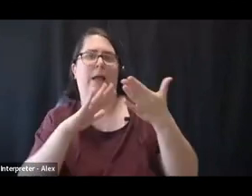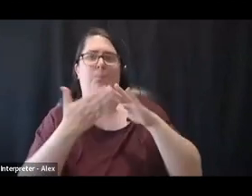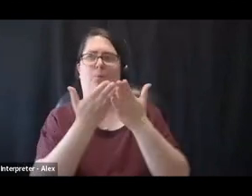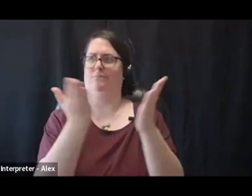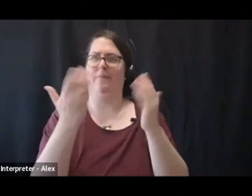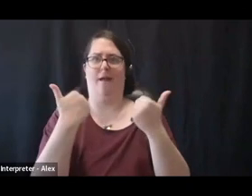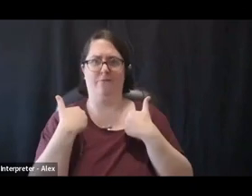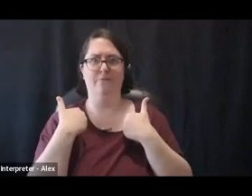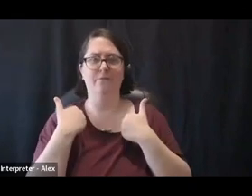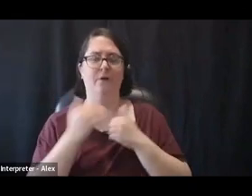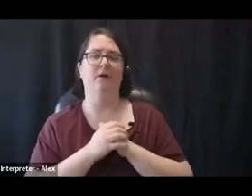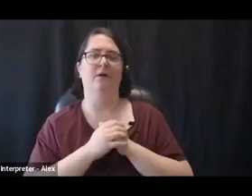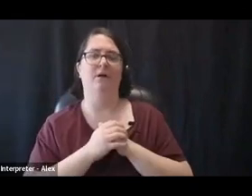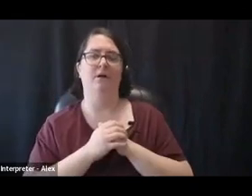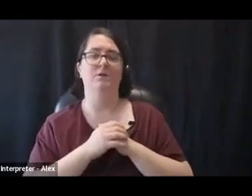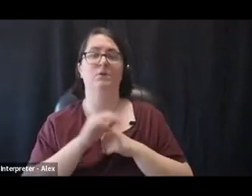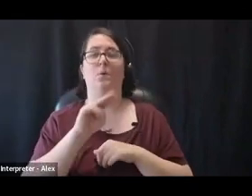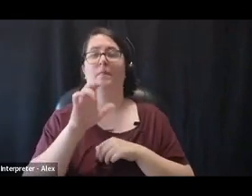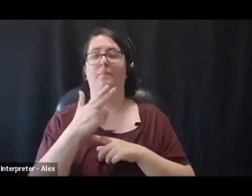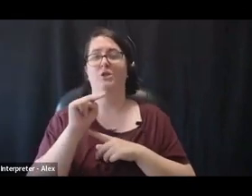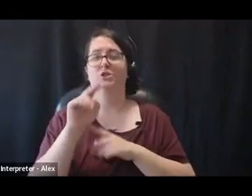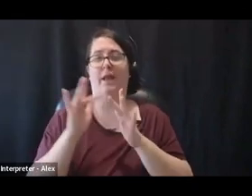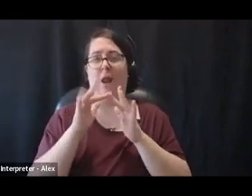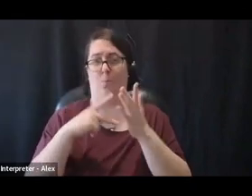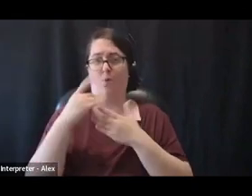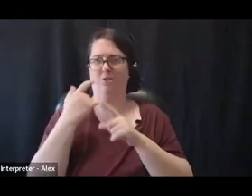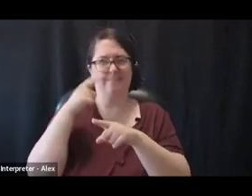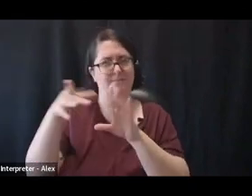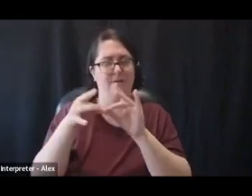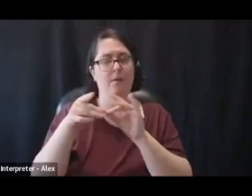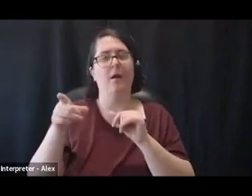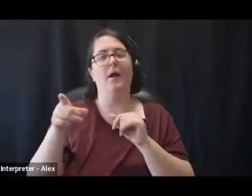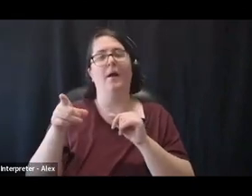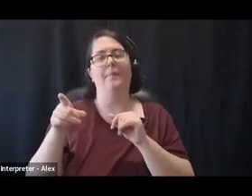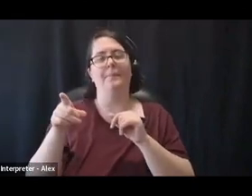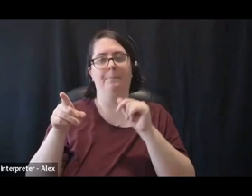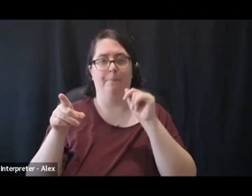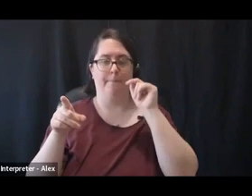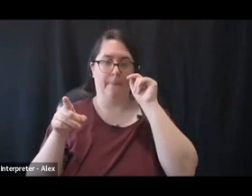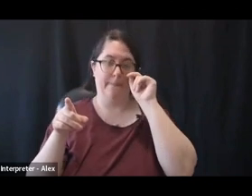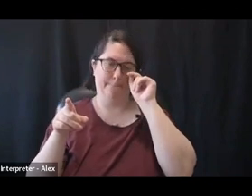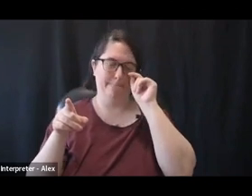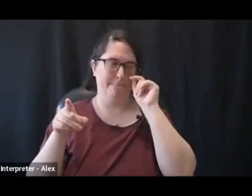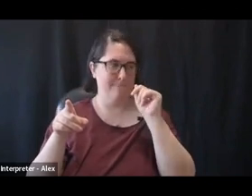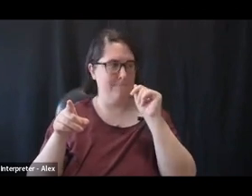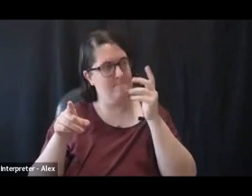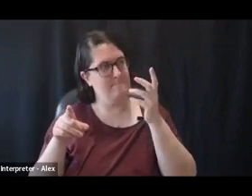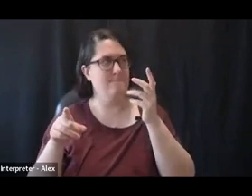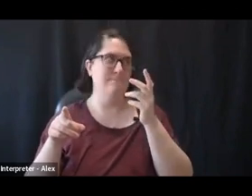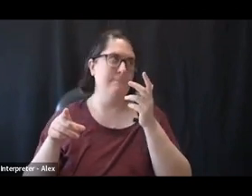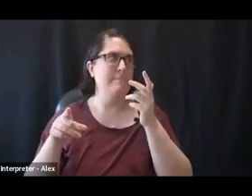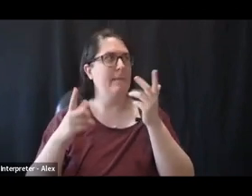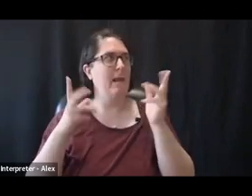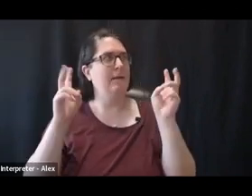well. And so the mesh network project that you're speaking about, you know, I like to think about it